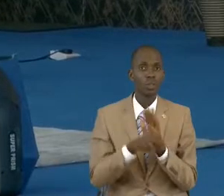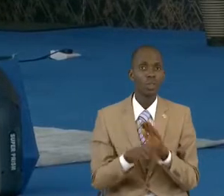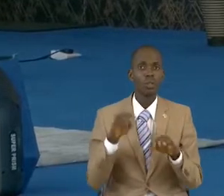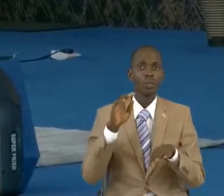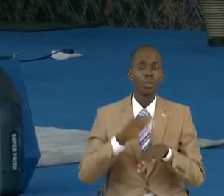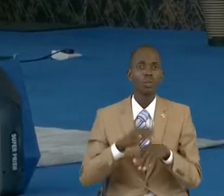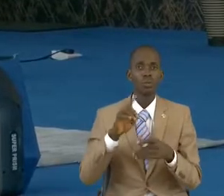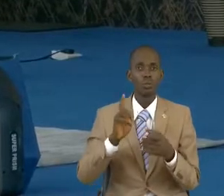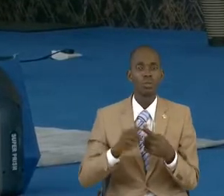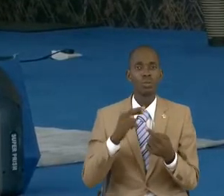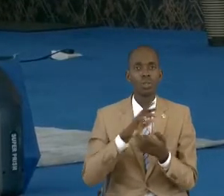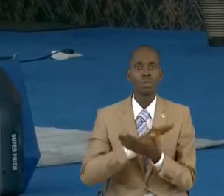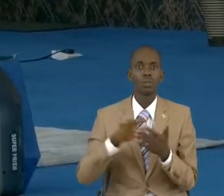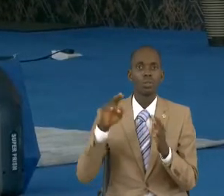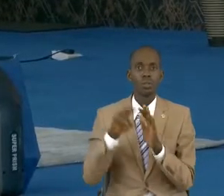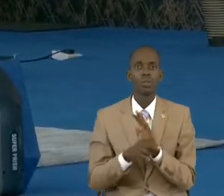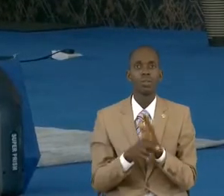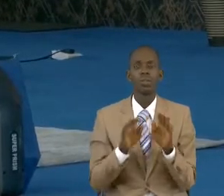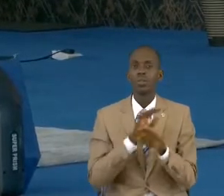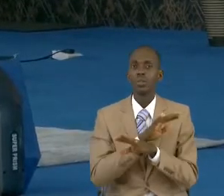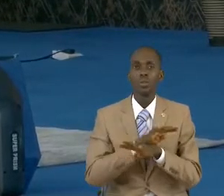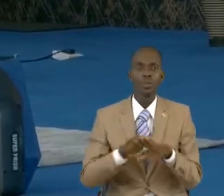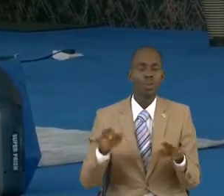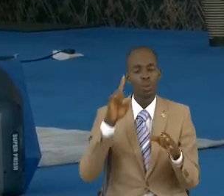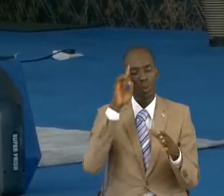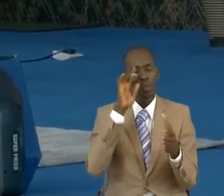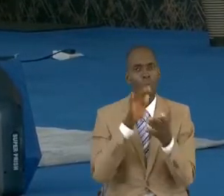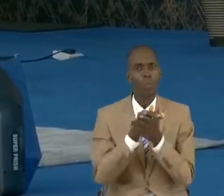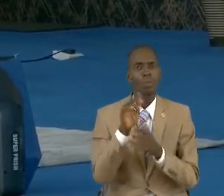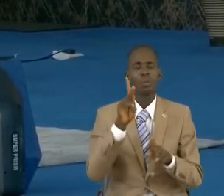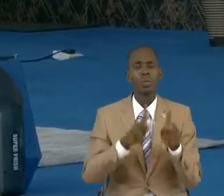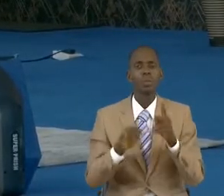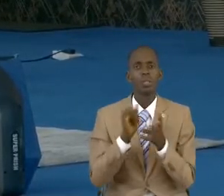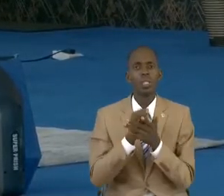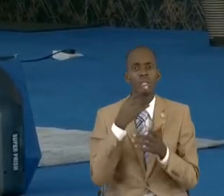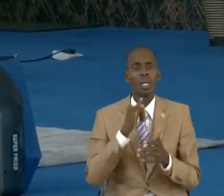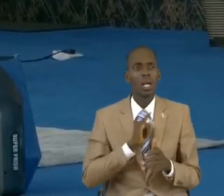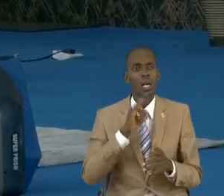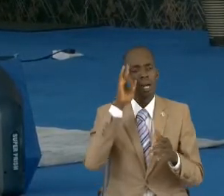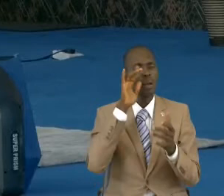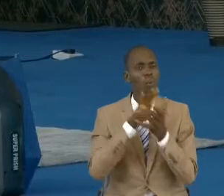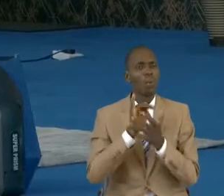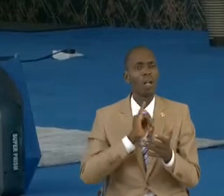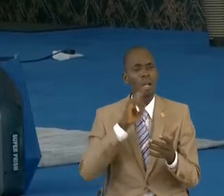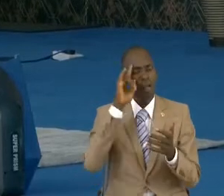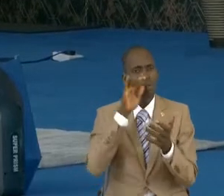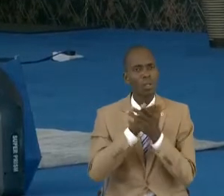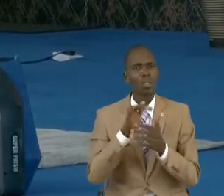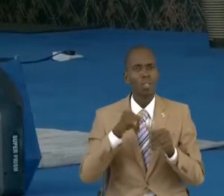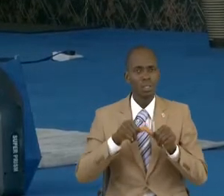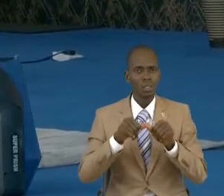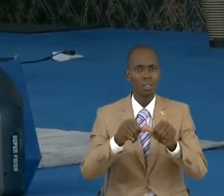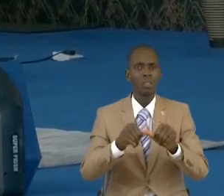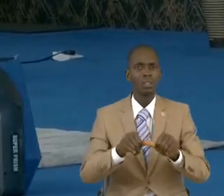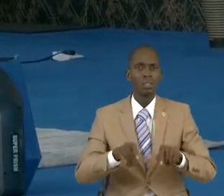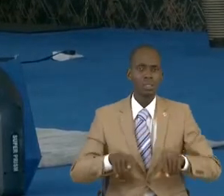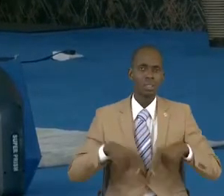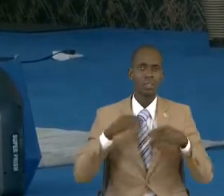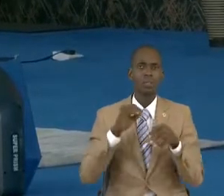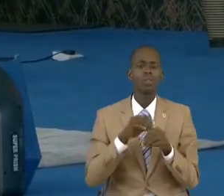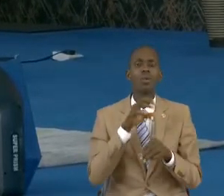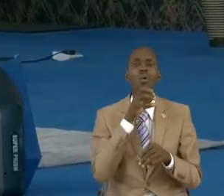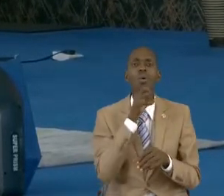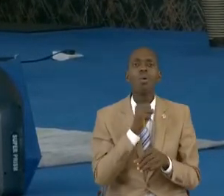righteousness. Don't believe those people that say, I believe, they're still in their past lives.